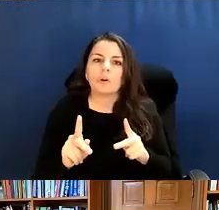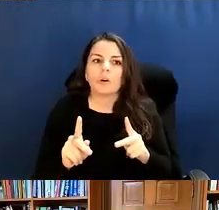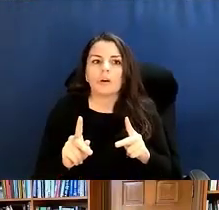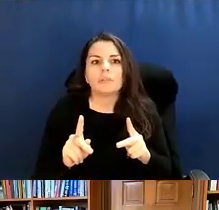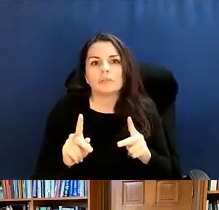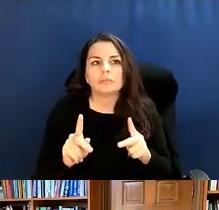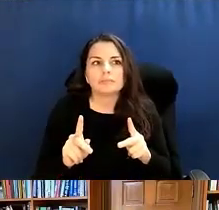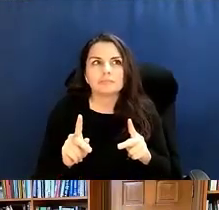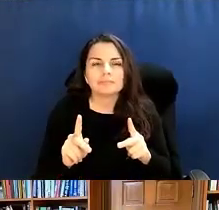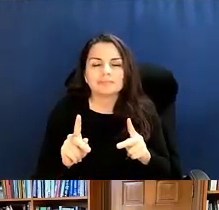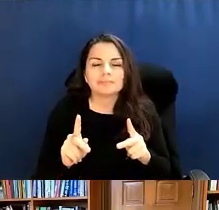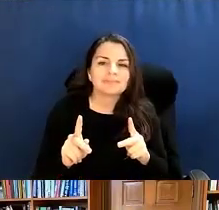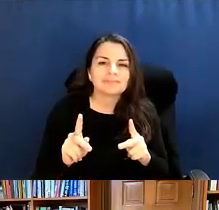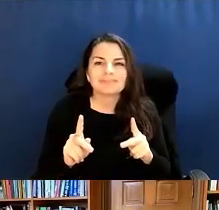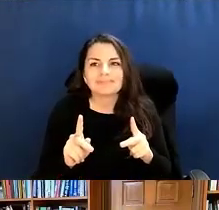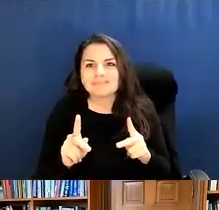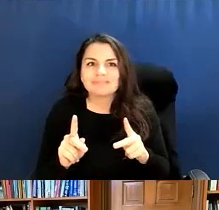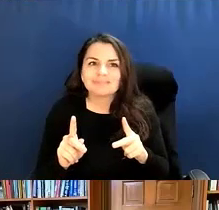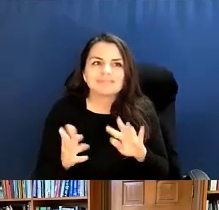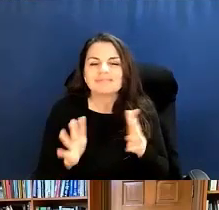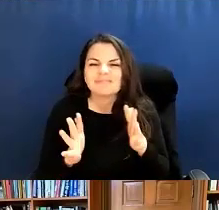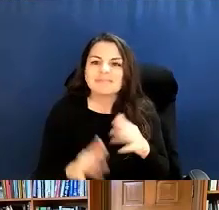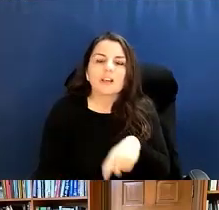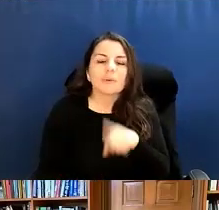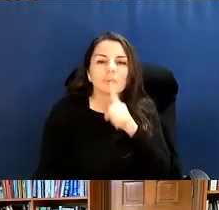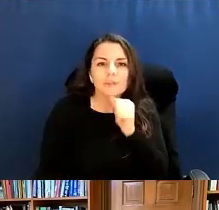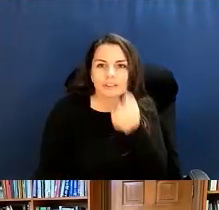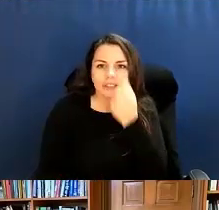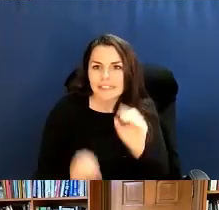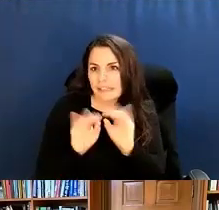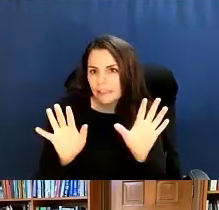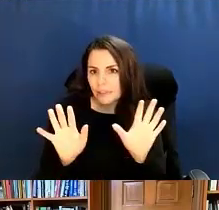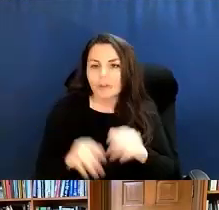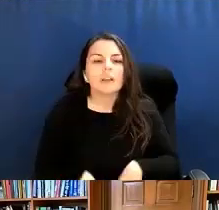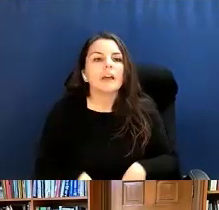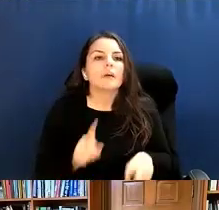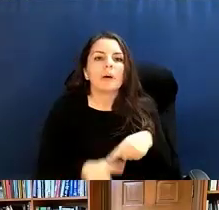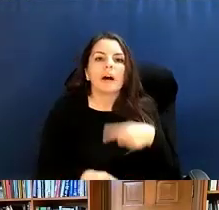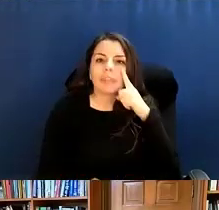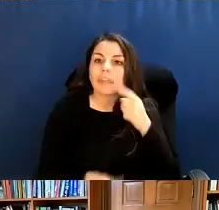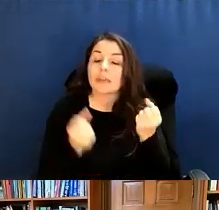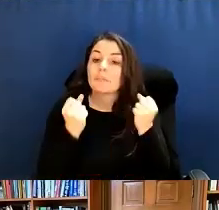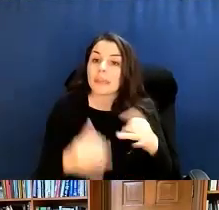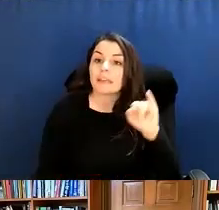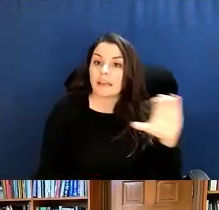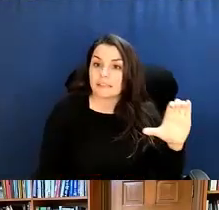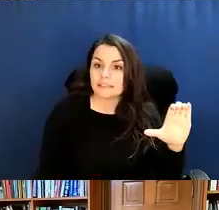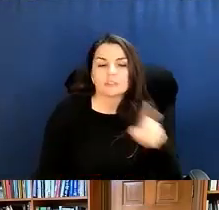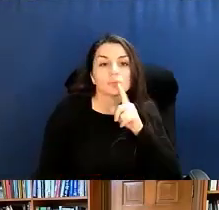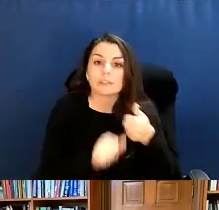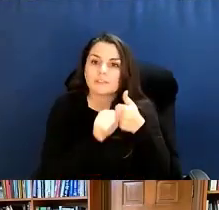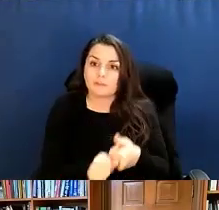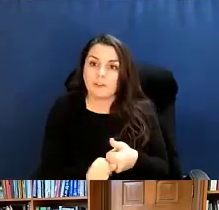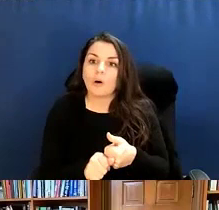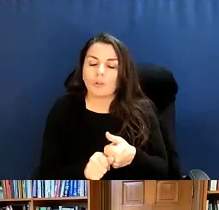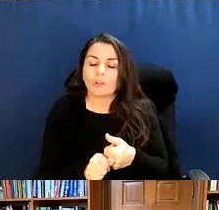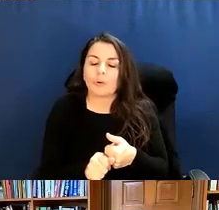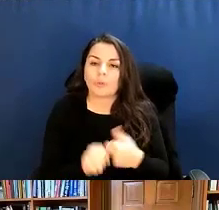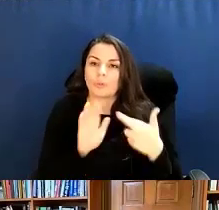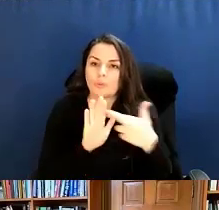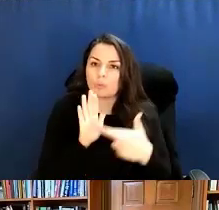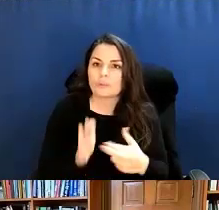NICHD, you'd be better off applying for the diversity F31 rather than the parent. But what you should do is contact